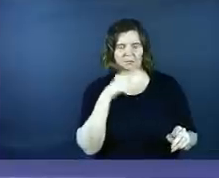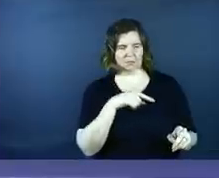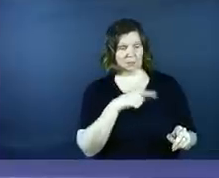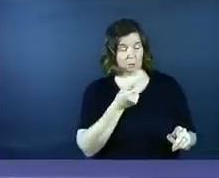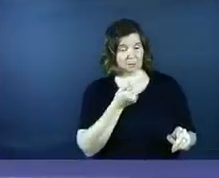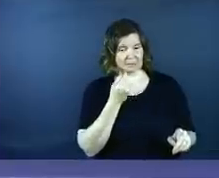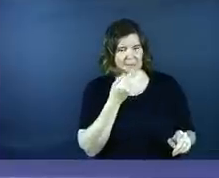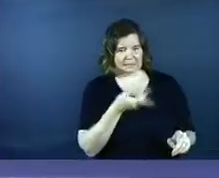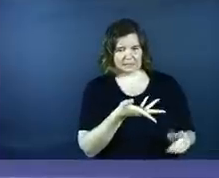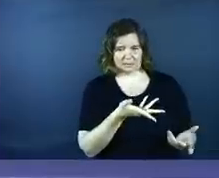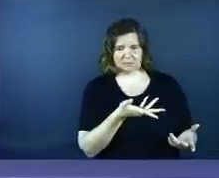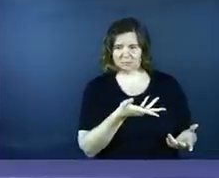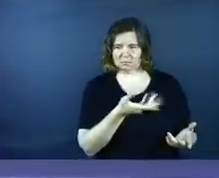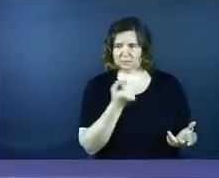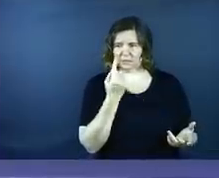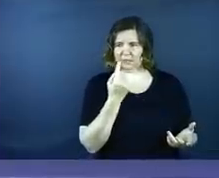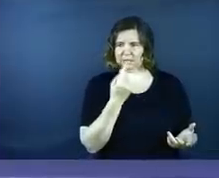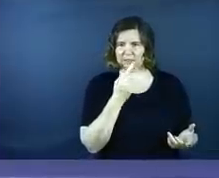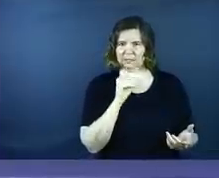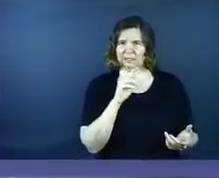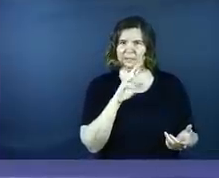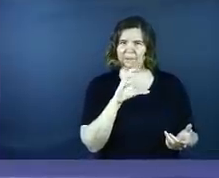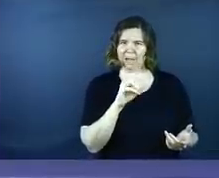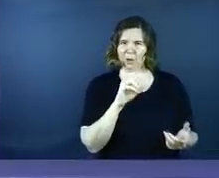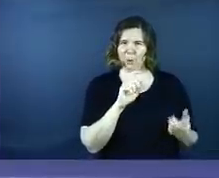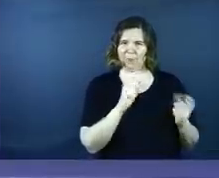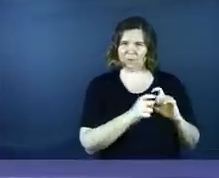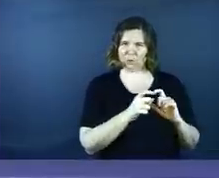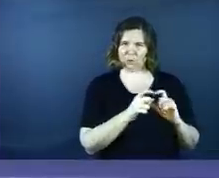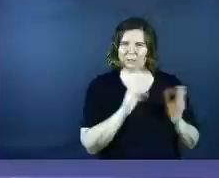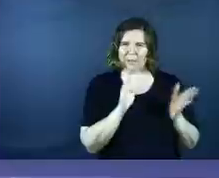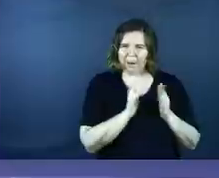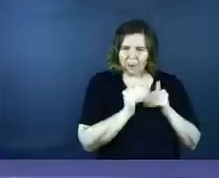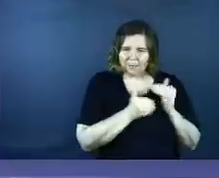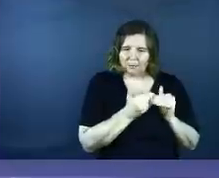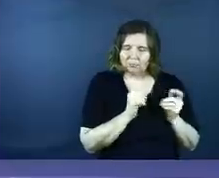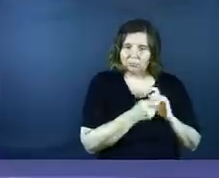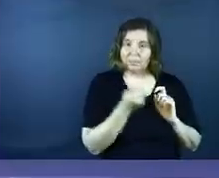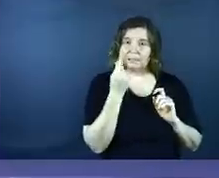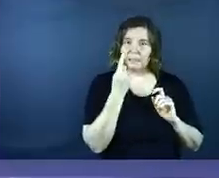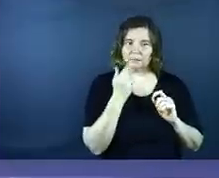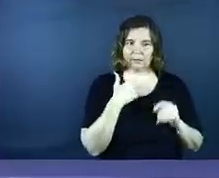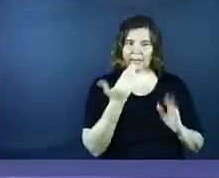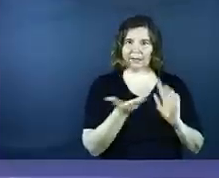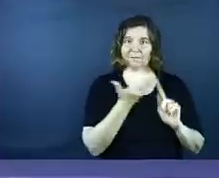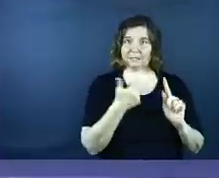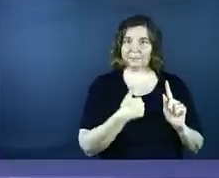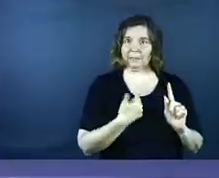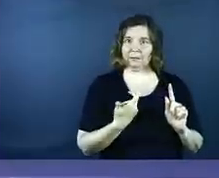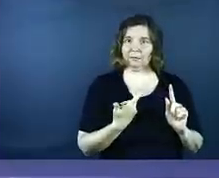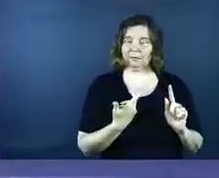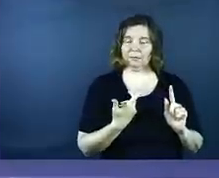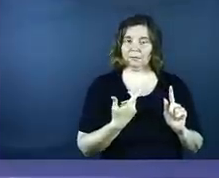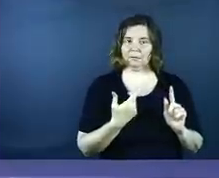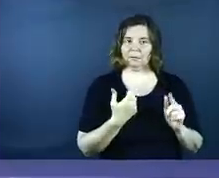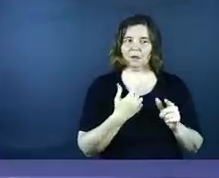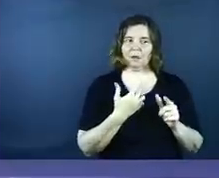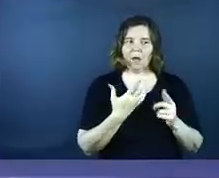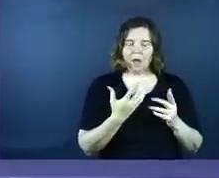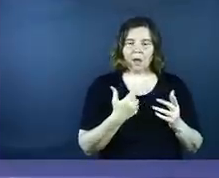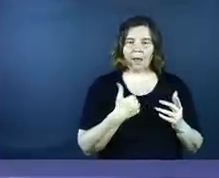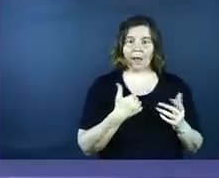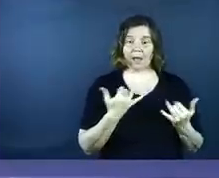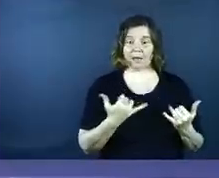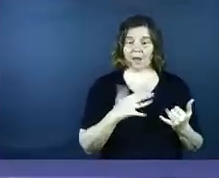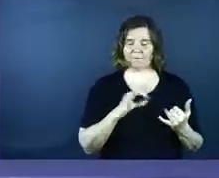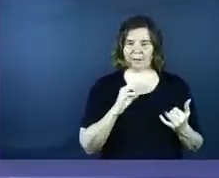makes sense to me, this microevolution. This makes sense to me. They've convinced me even. And I